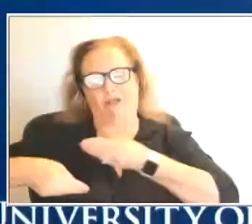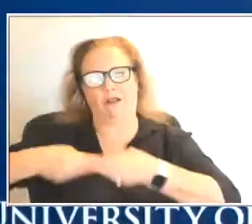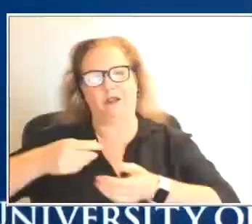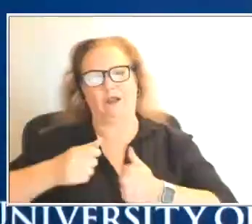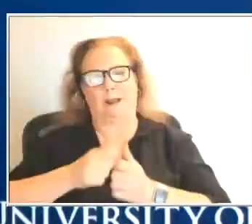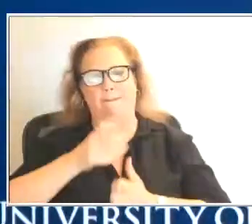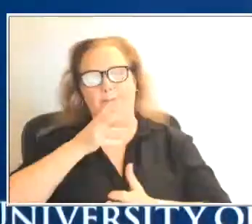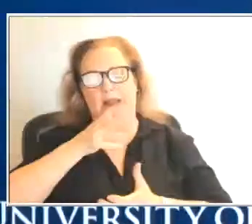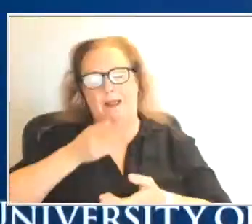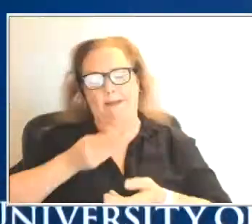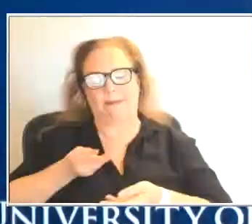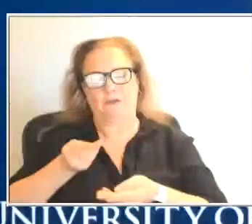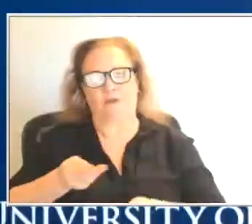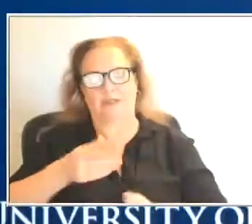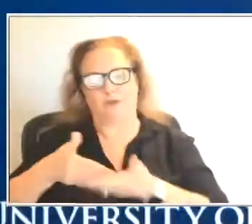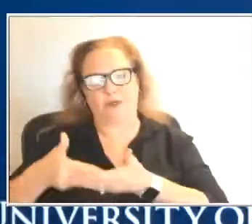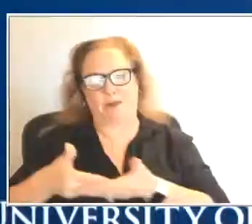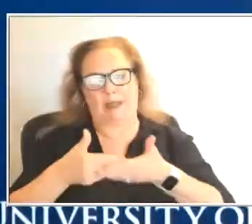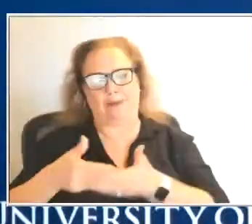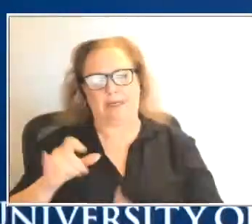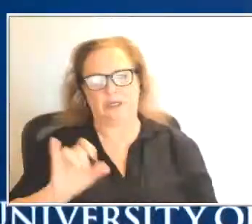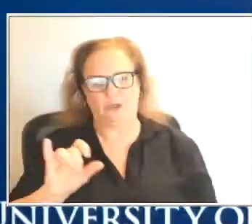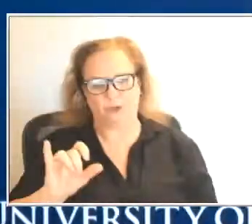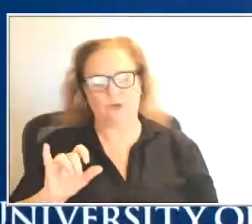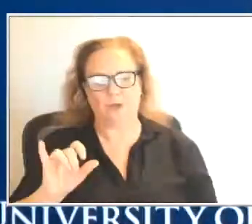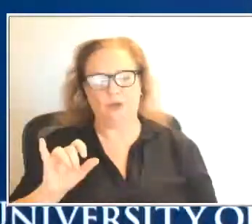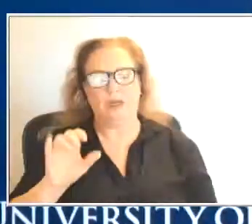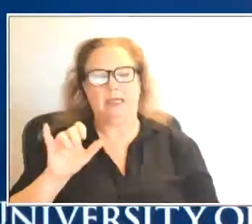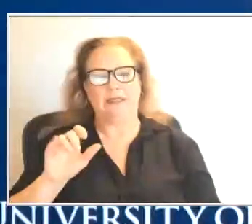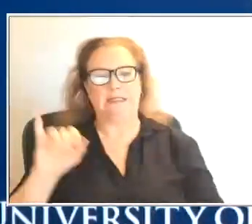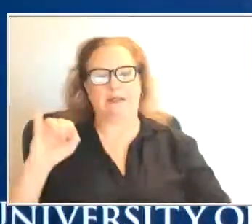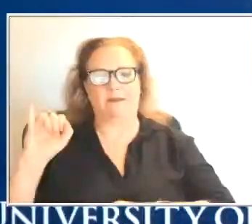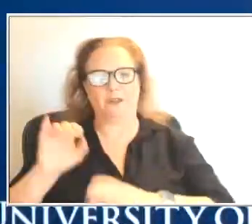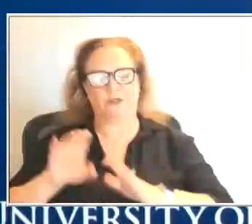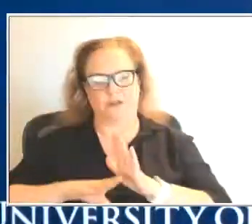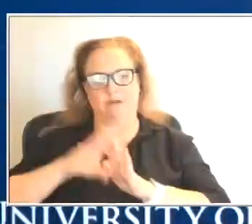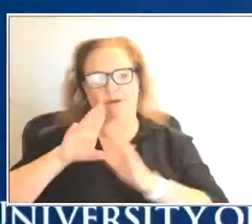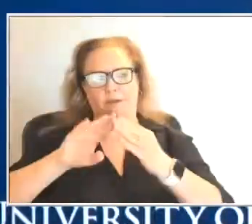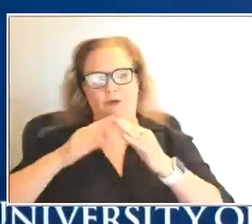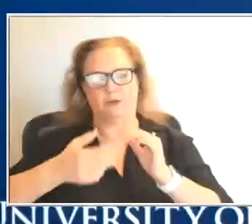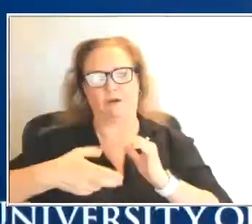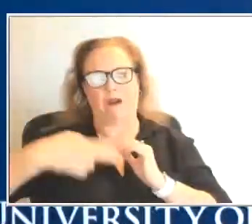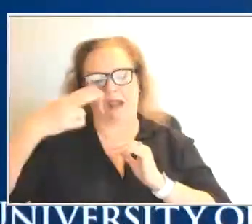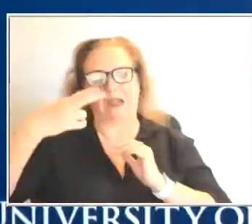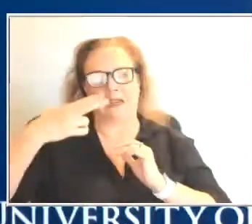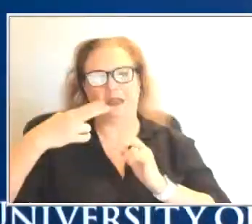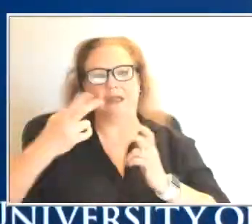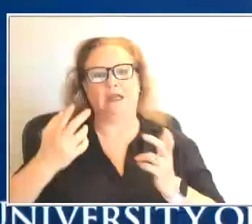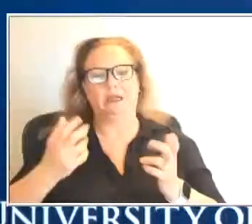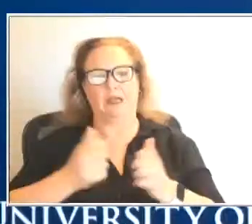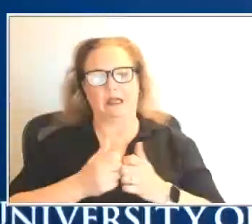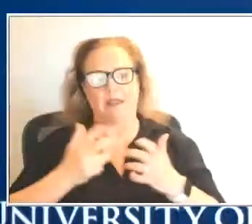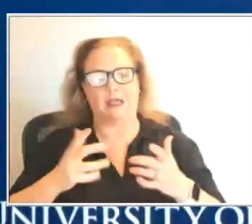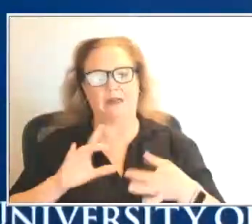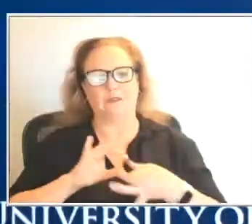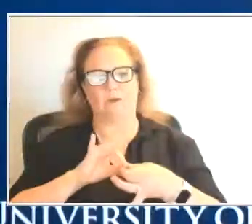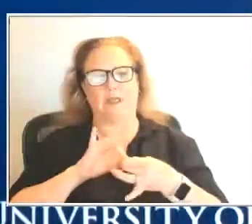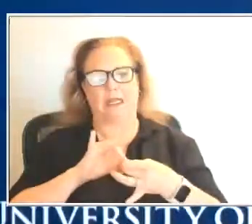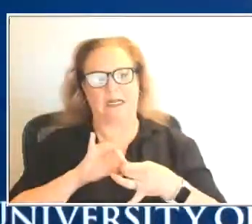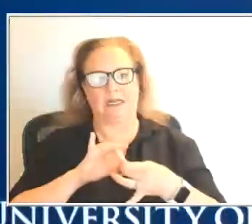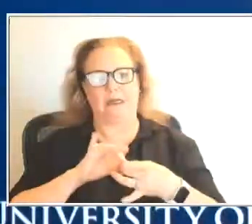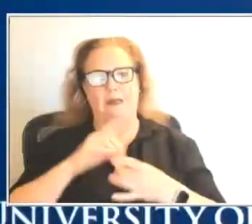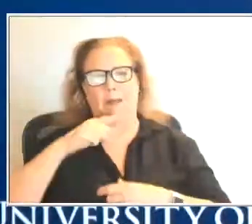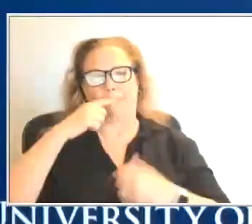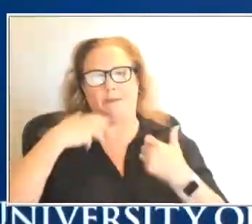can transfer it to baby as well. These infections are on the rise. I think a lot of it has to do with public